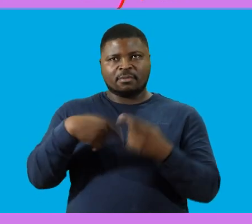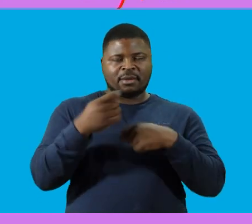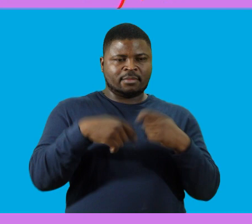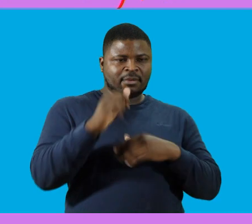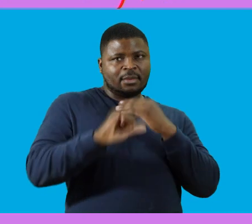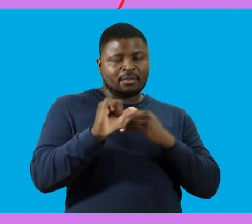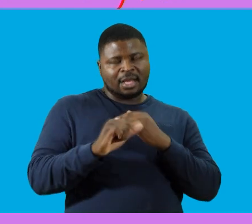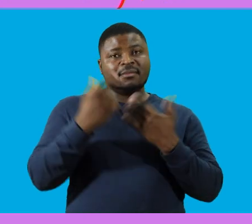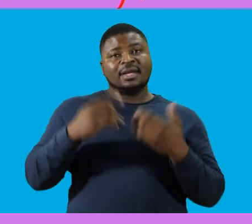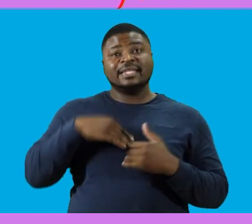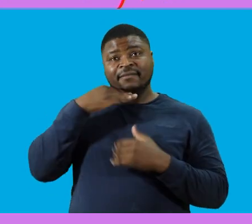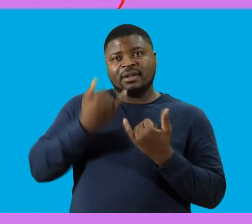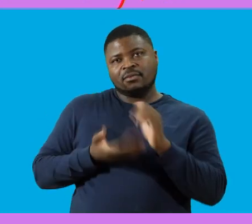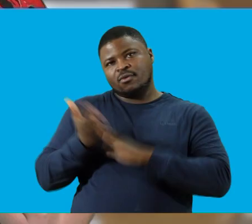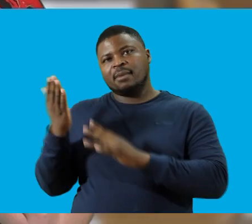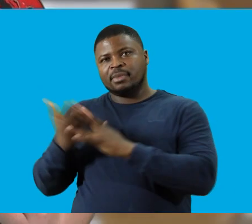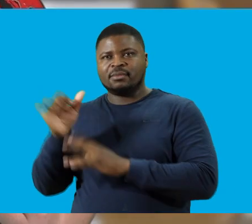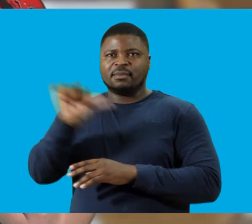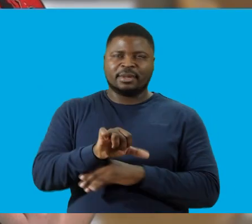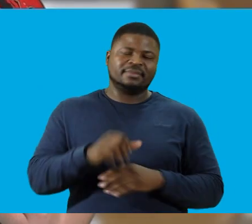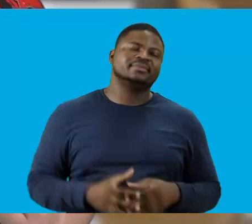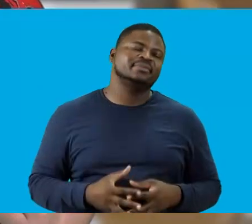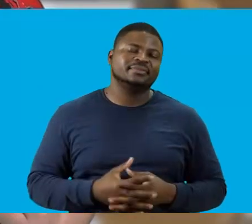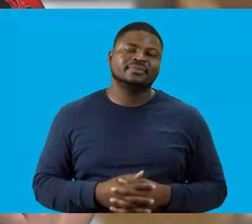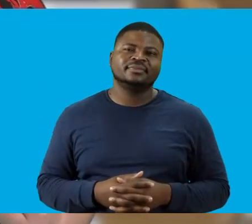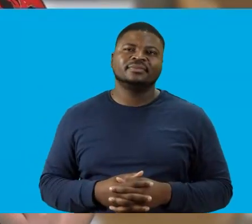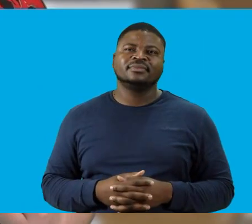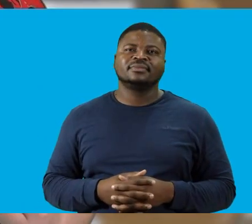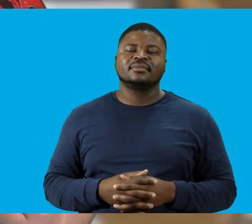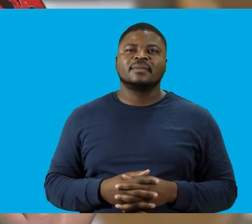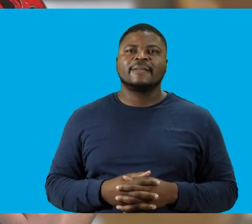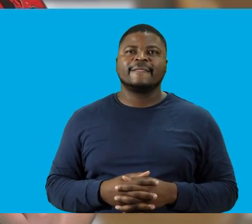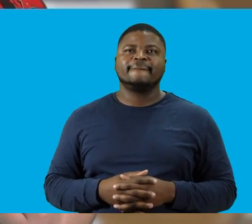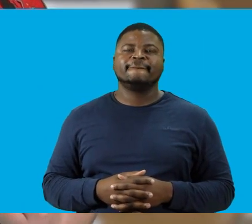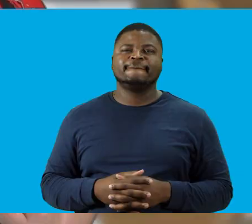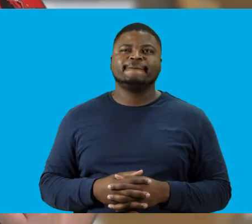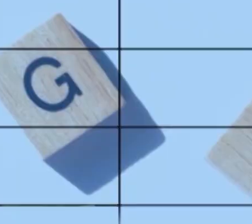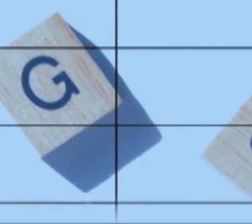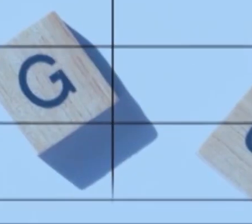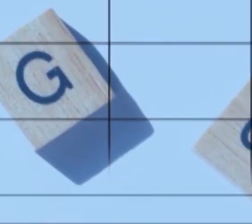airtime. Now that's enough for now. Quickly go and have a break. I'll see you soon.